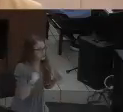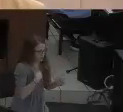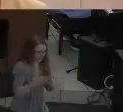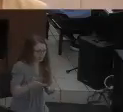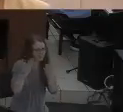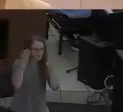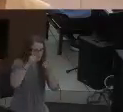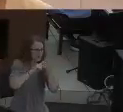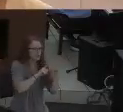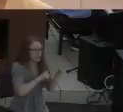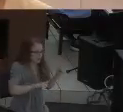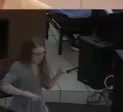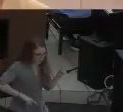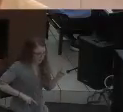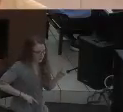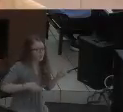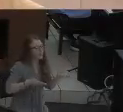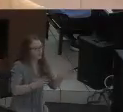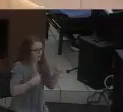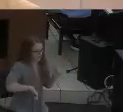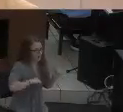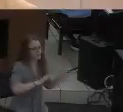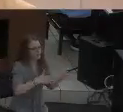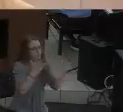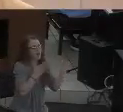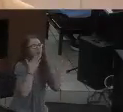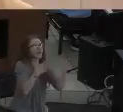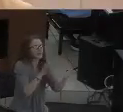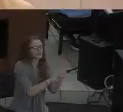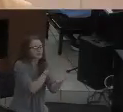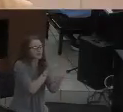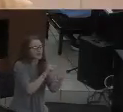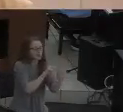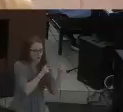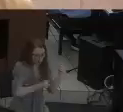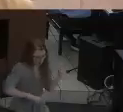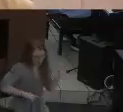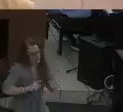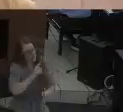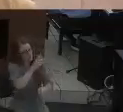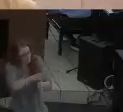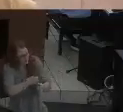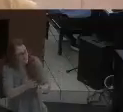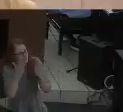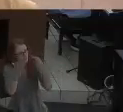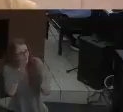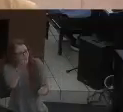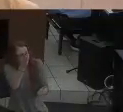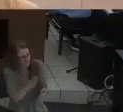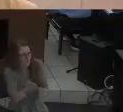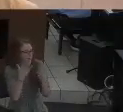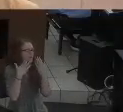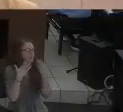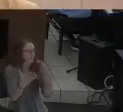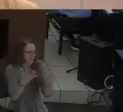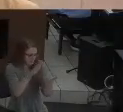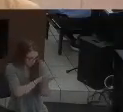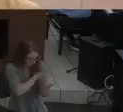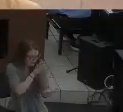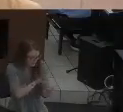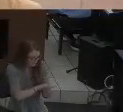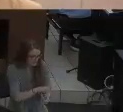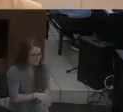Lord. Let us give thanks and praise to the Lord. It is right to give God thanks and praise. Blessed